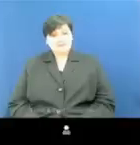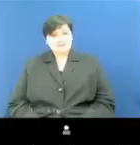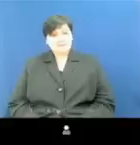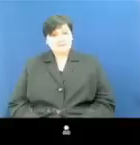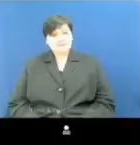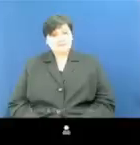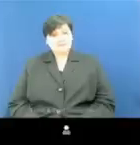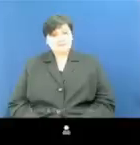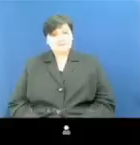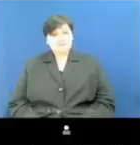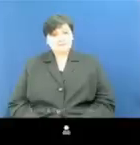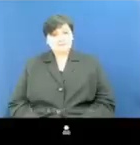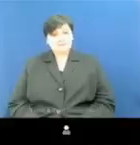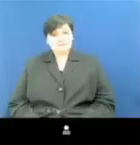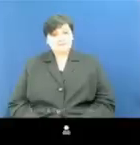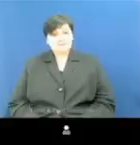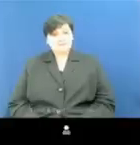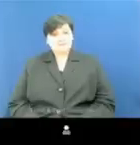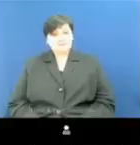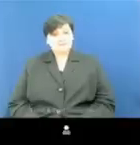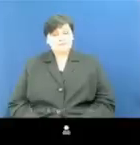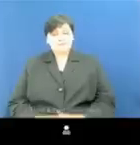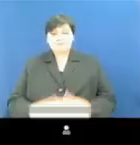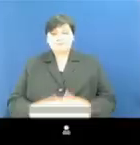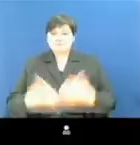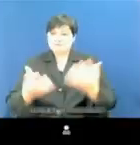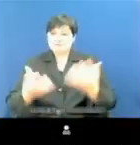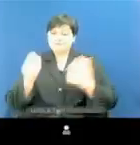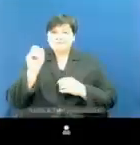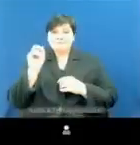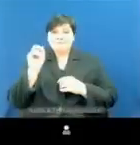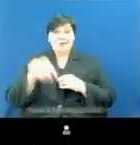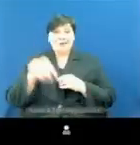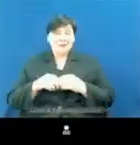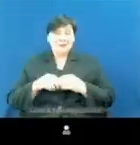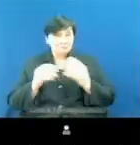Okay, this can go either very quickly or